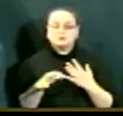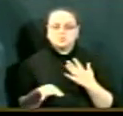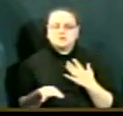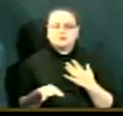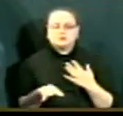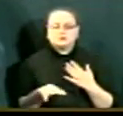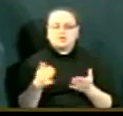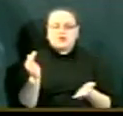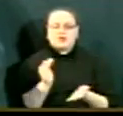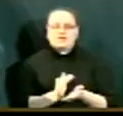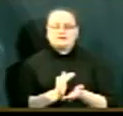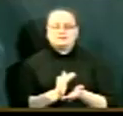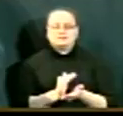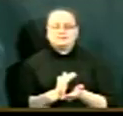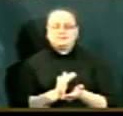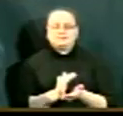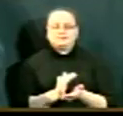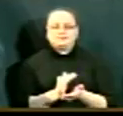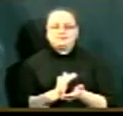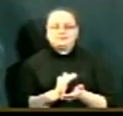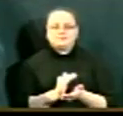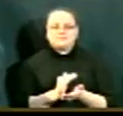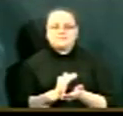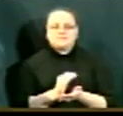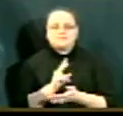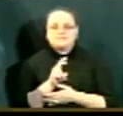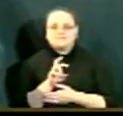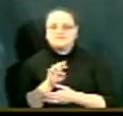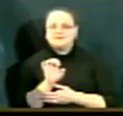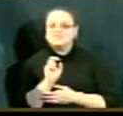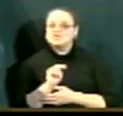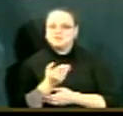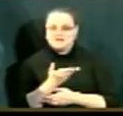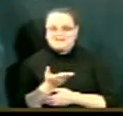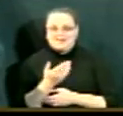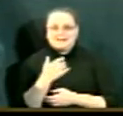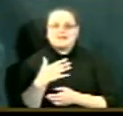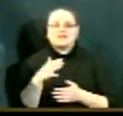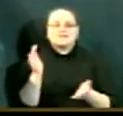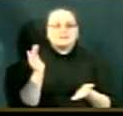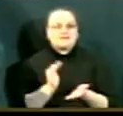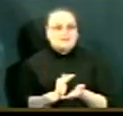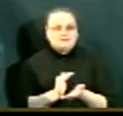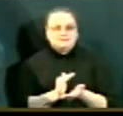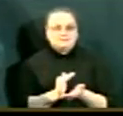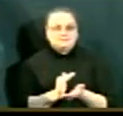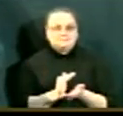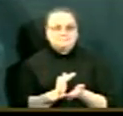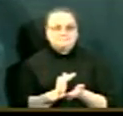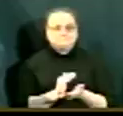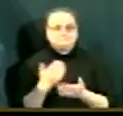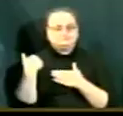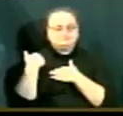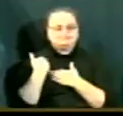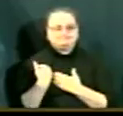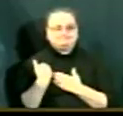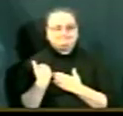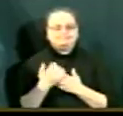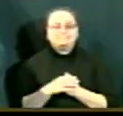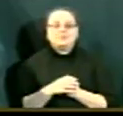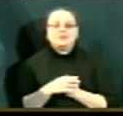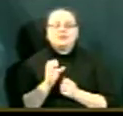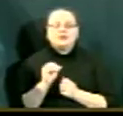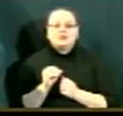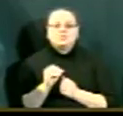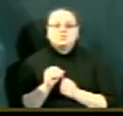a lesser a version of this that's much less burdensome.